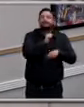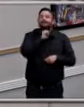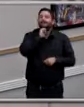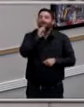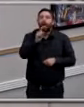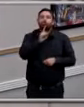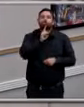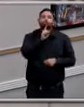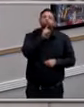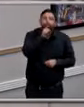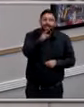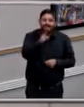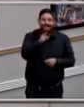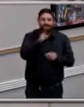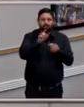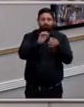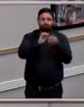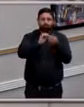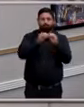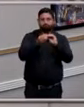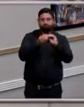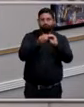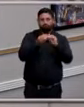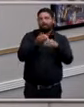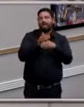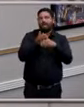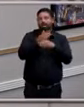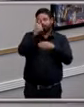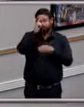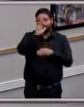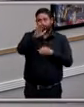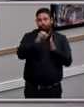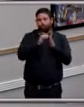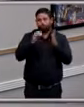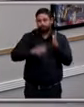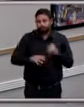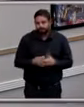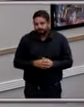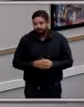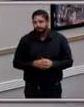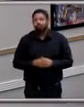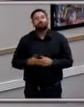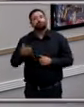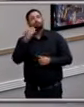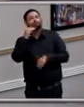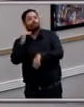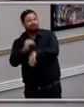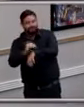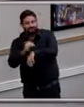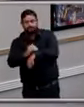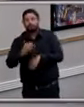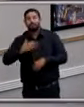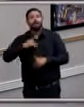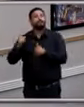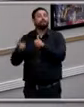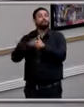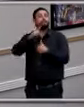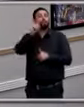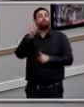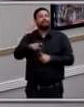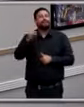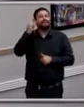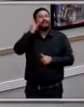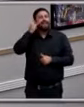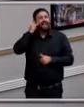your child's student average. Good evening. My first question is, if a student has a runny